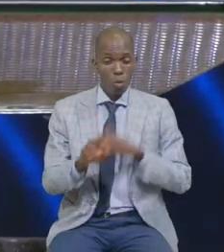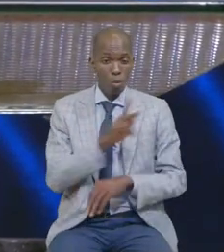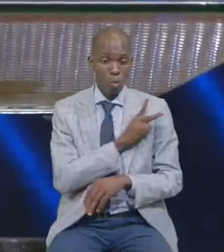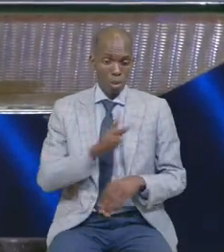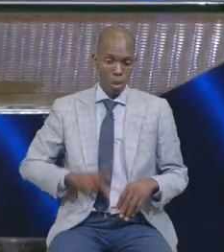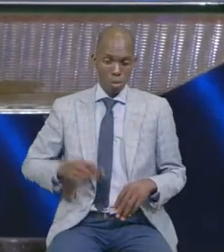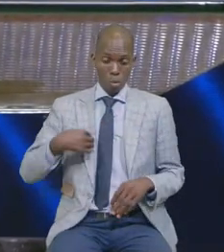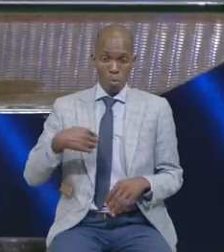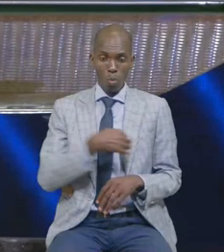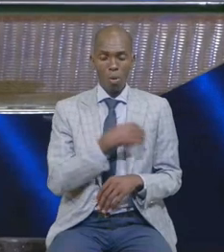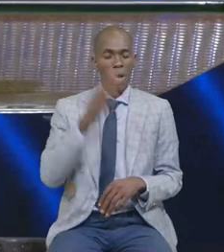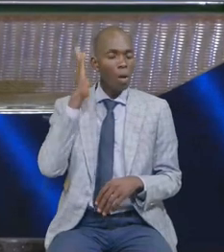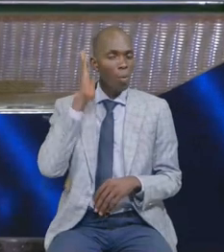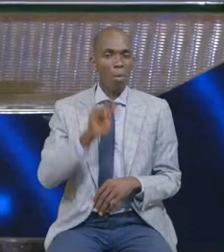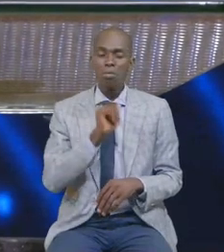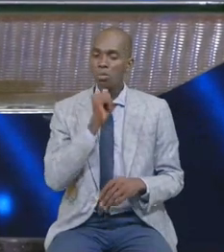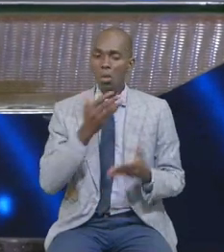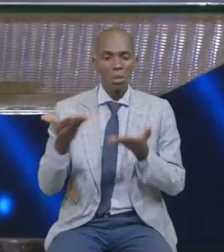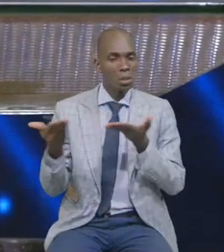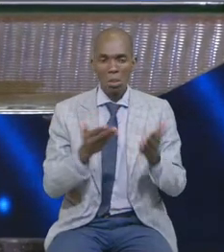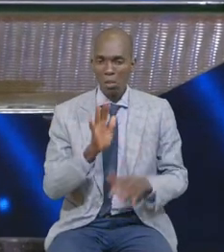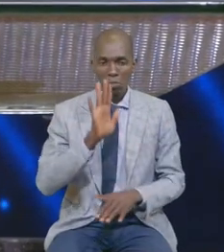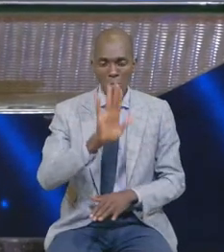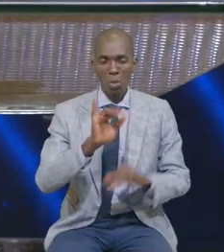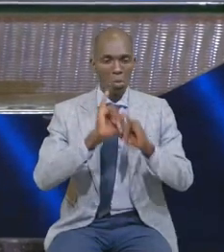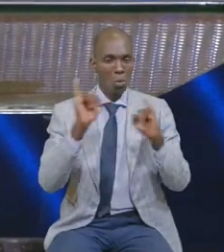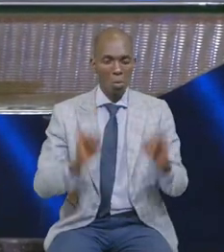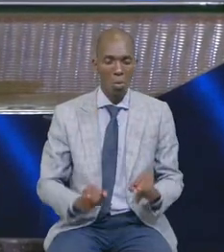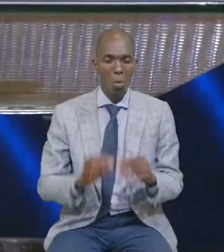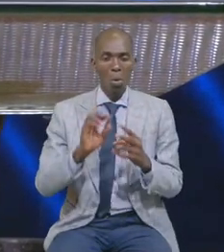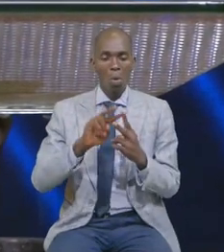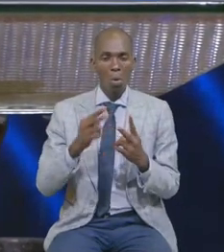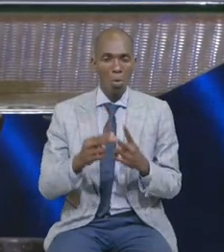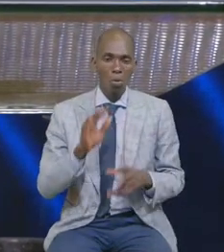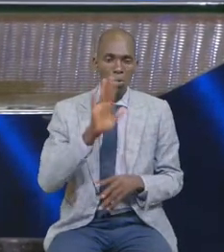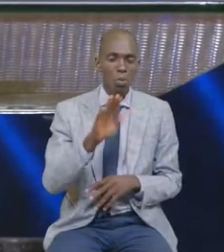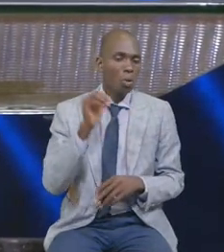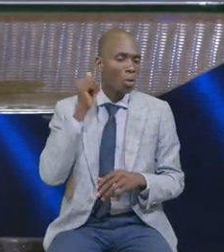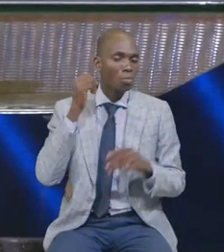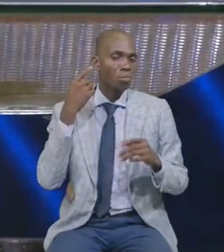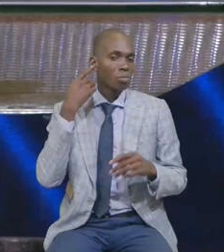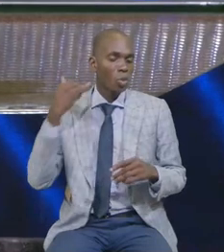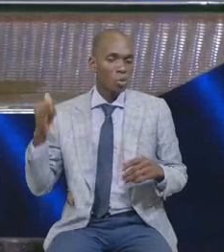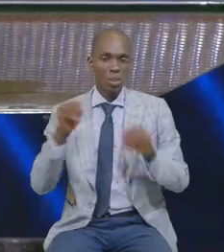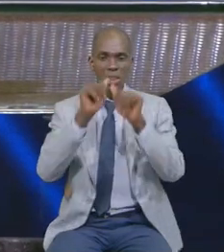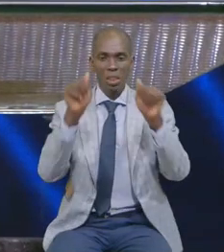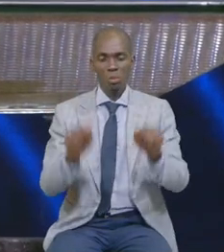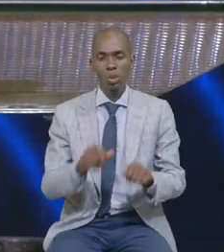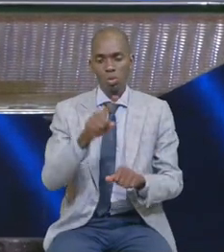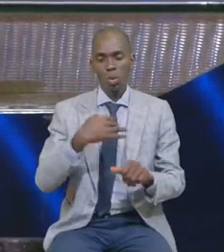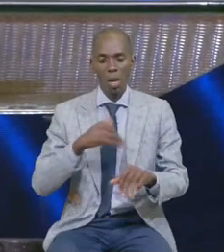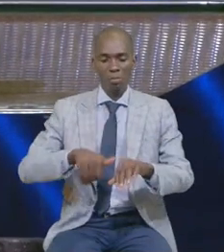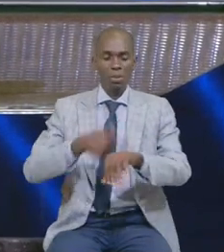not serve thy Gods no worship the golden image which thou has